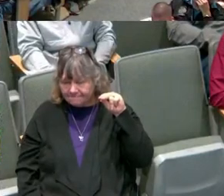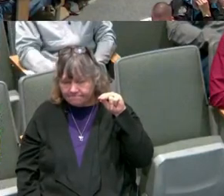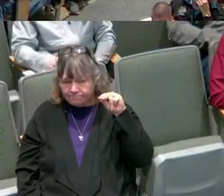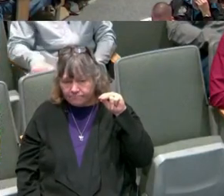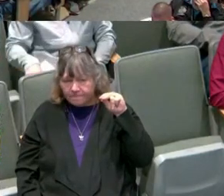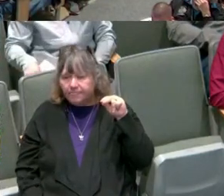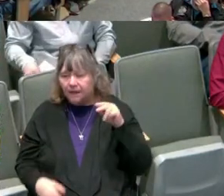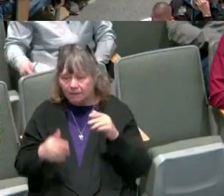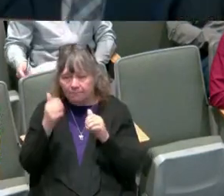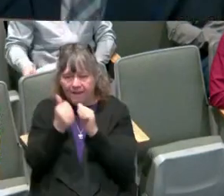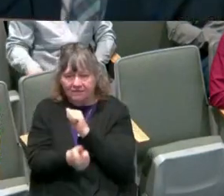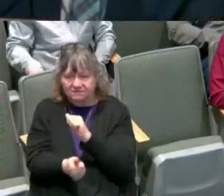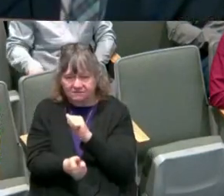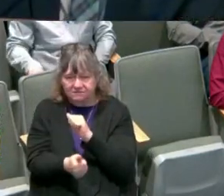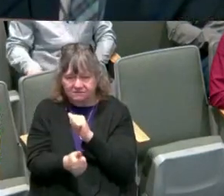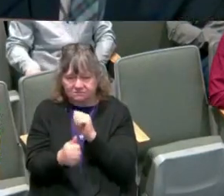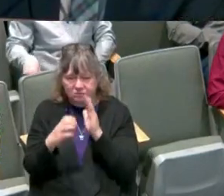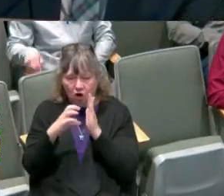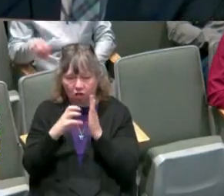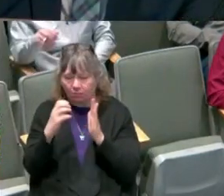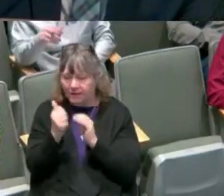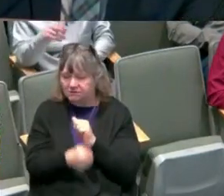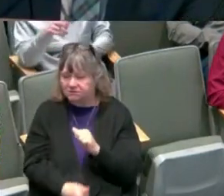the simple majority passes